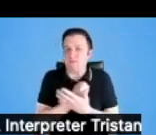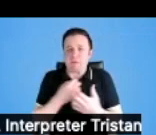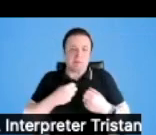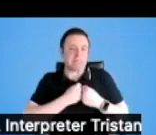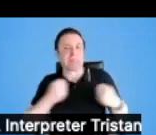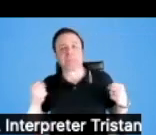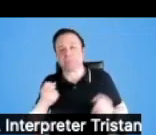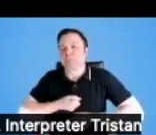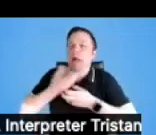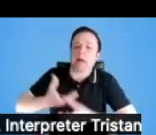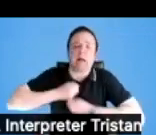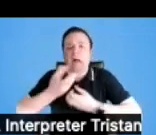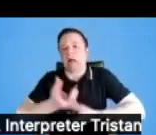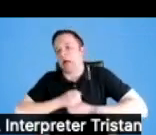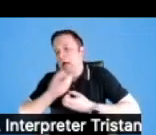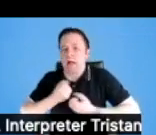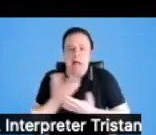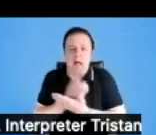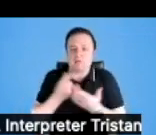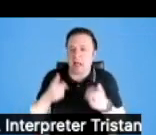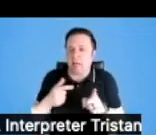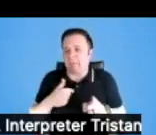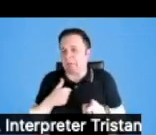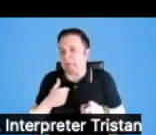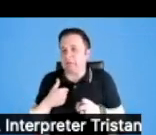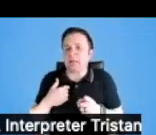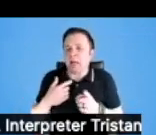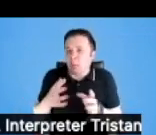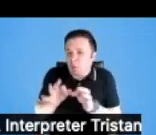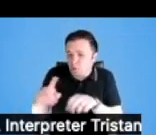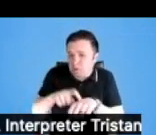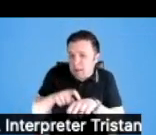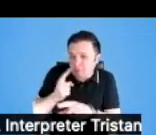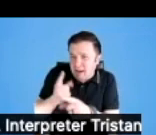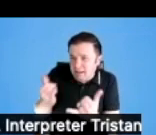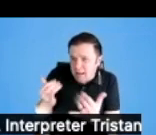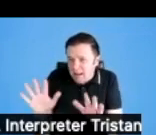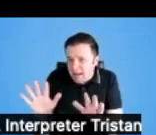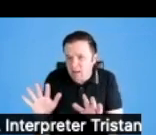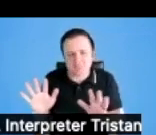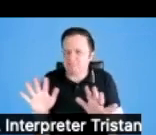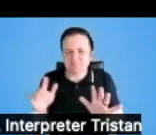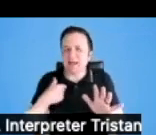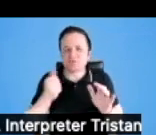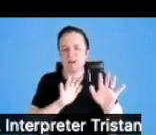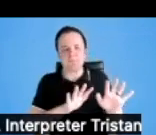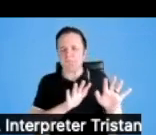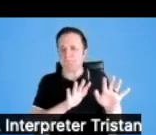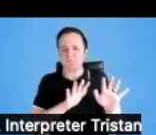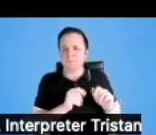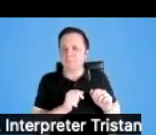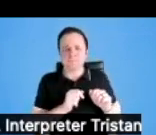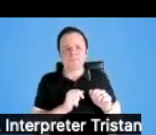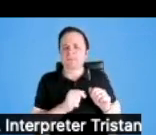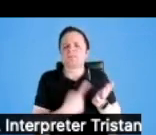just completely expose themselves to us in order to be worthy of our help. And so I try to front load that, and they're like, hey, let's talk about what